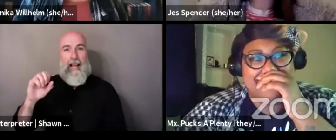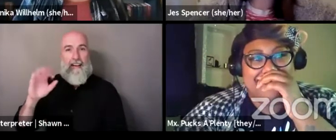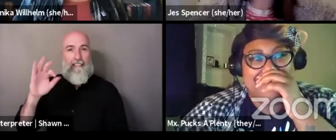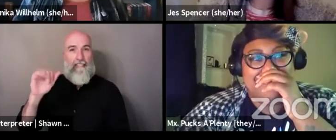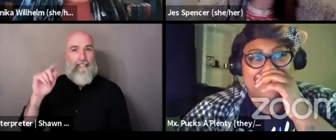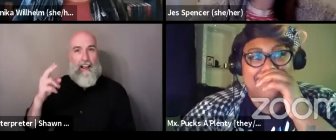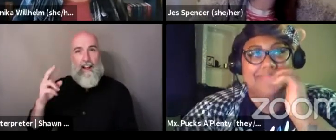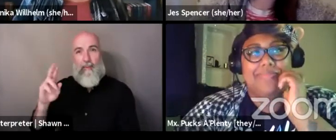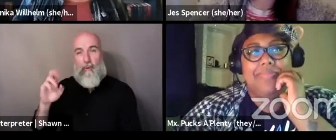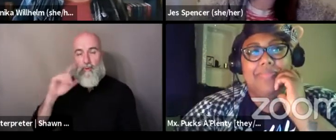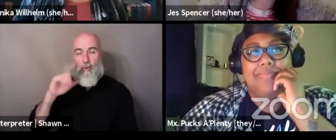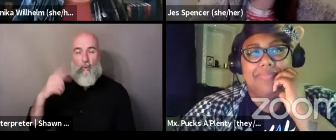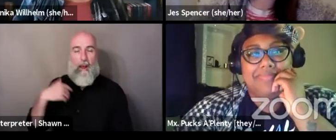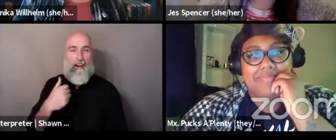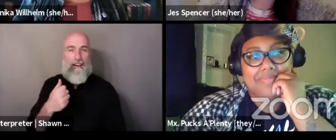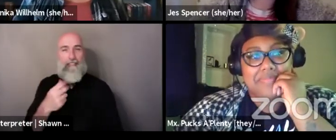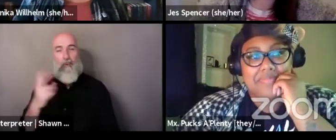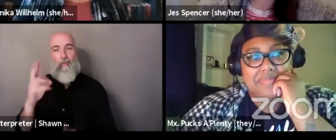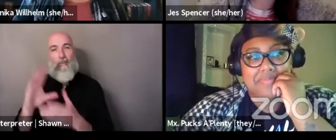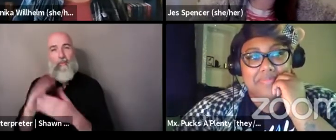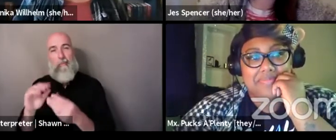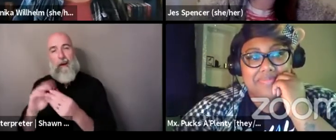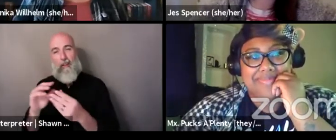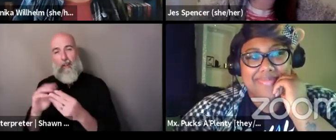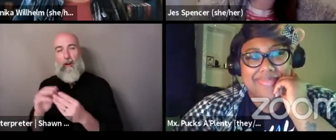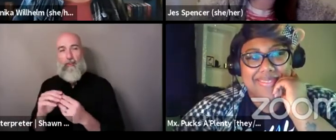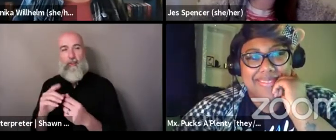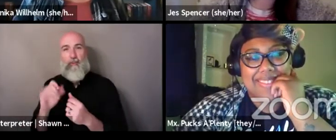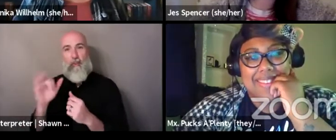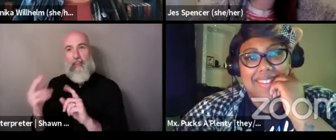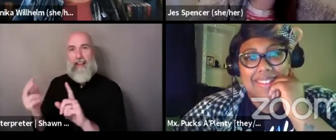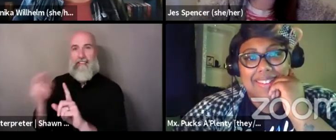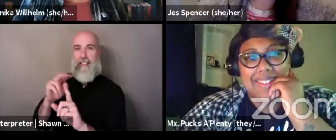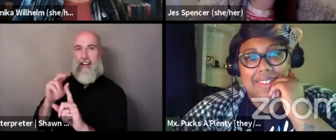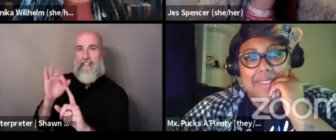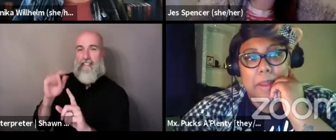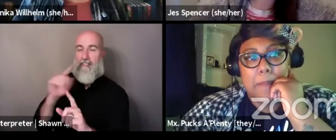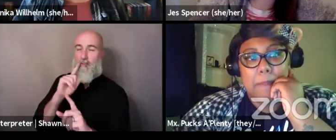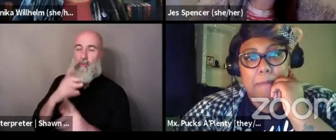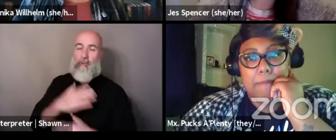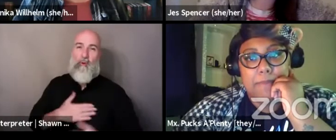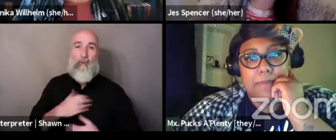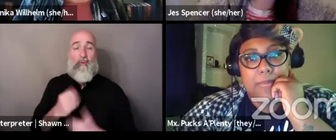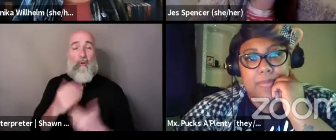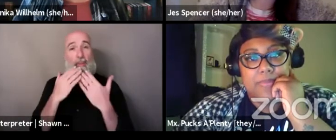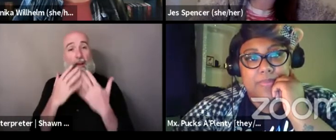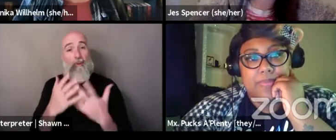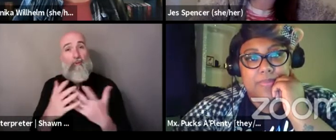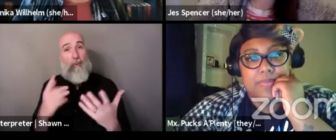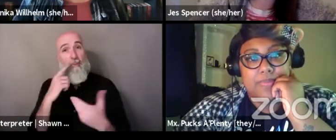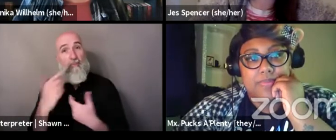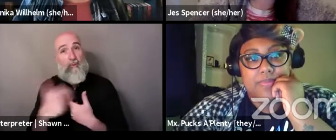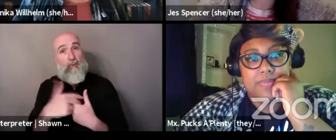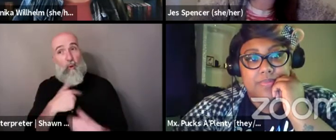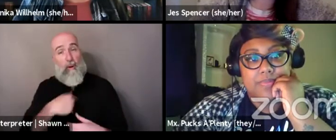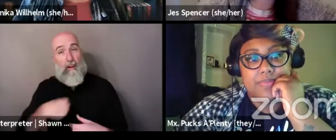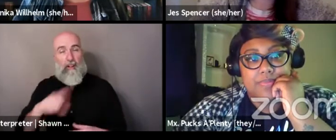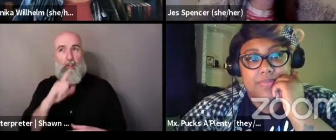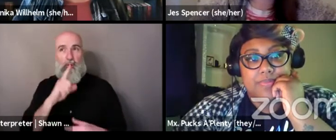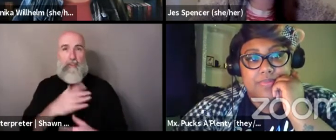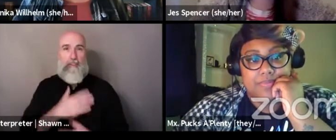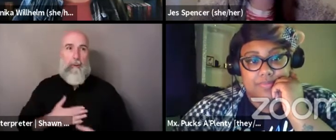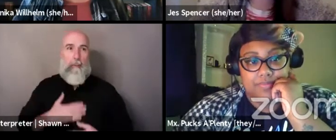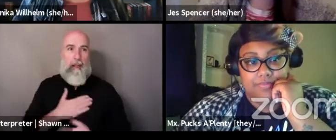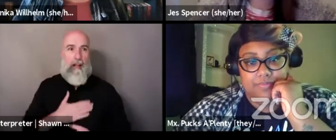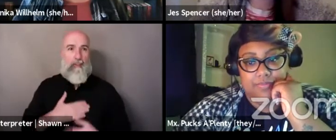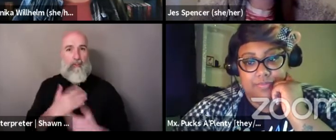monologues. So seeing that side of Faith as well is just a joy. Thank you all so much for joining us. Really, it's been such a pleasure